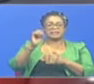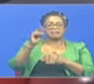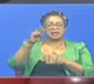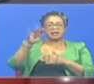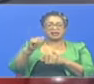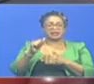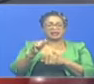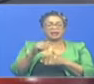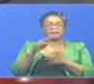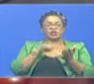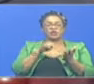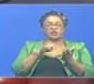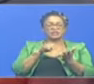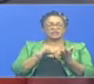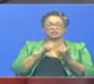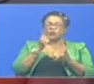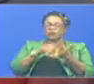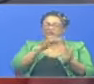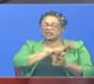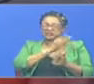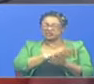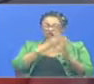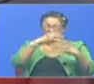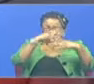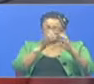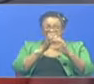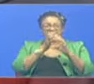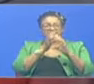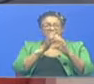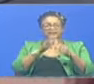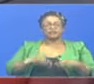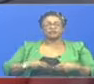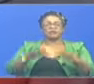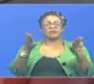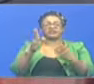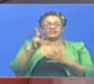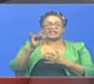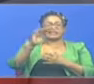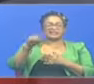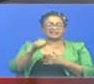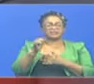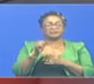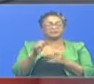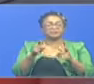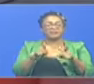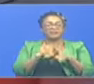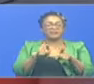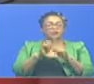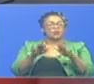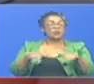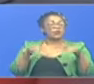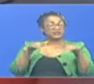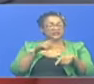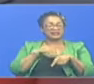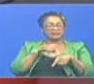is the capacity of testing in terms of deployment of kits? And number two, what is the waiting time of